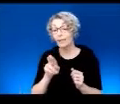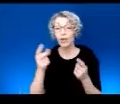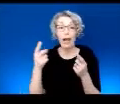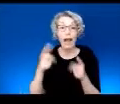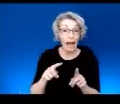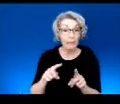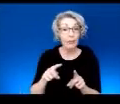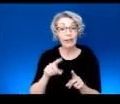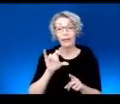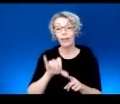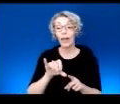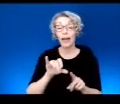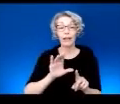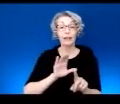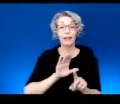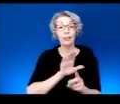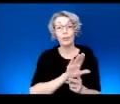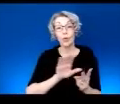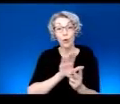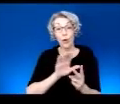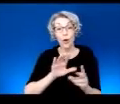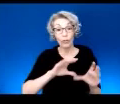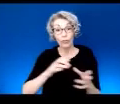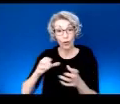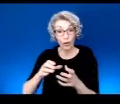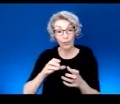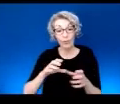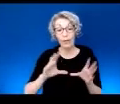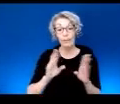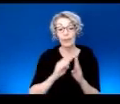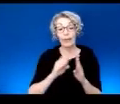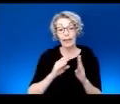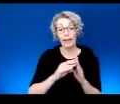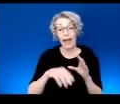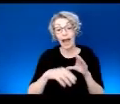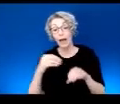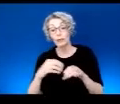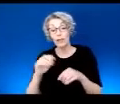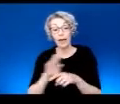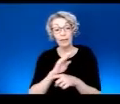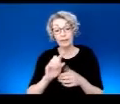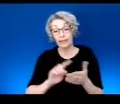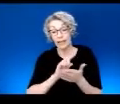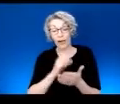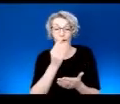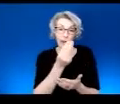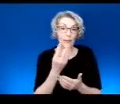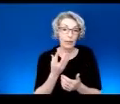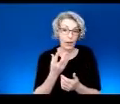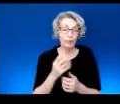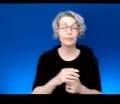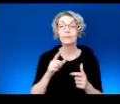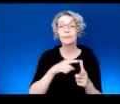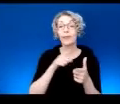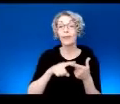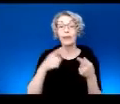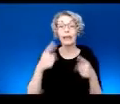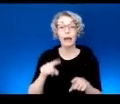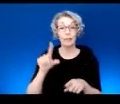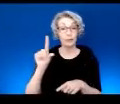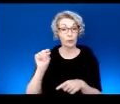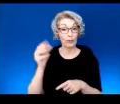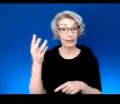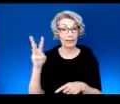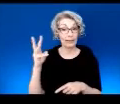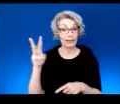fruition that I would be able to attend outside of business hours, to let me know. In